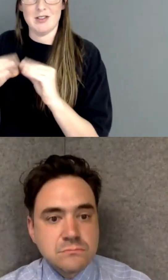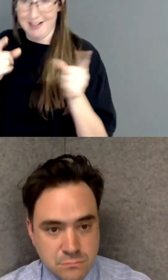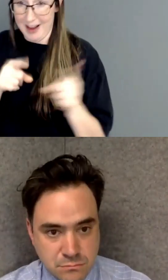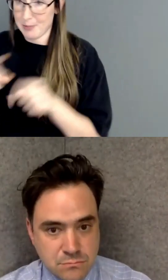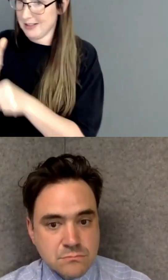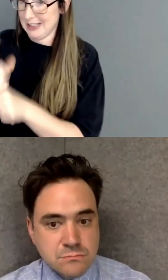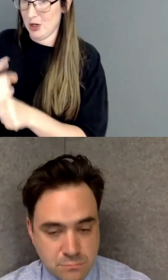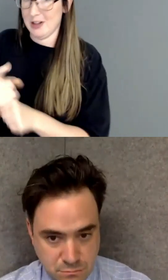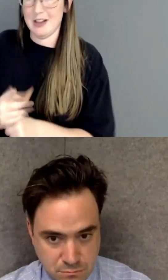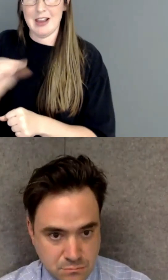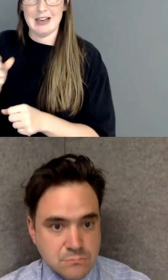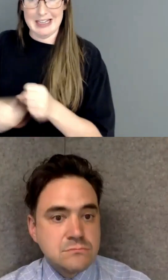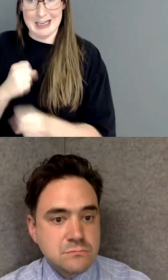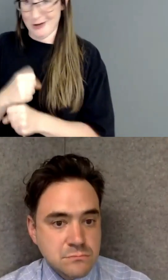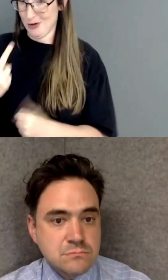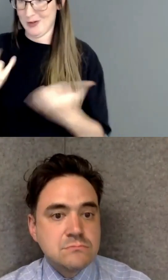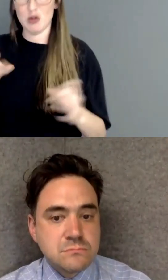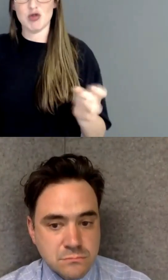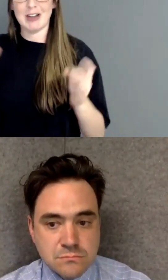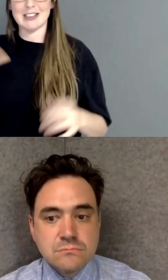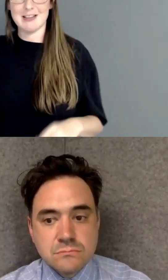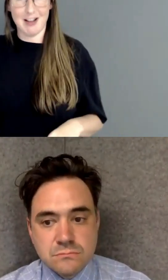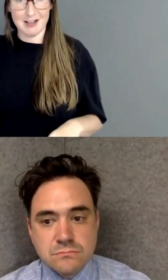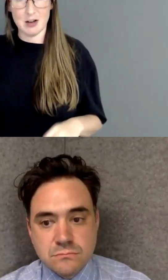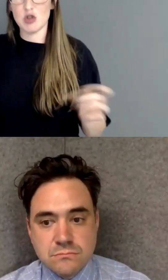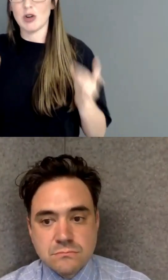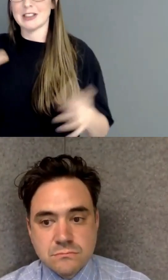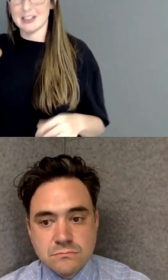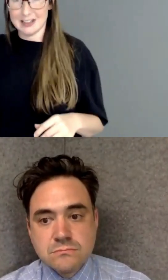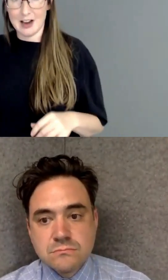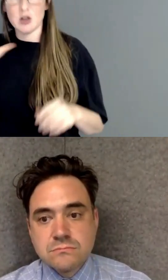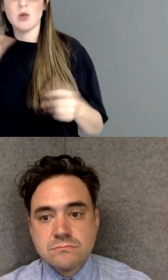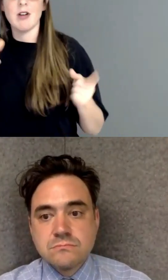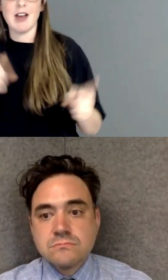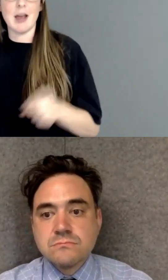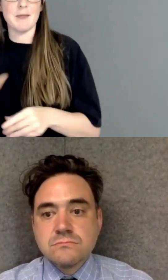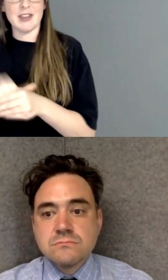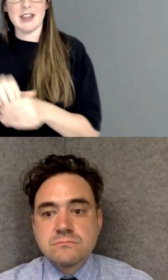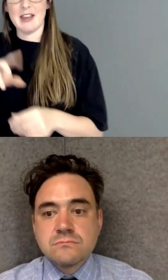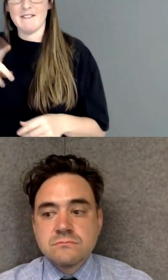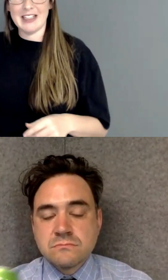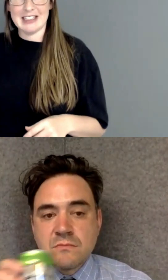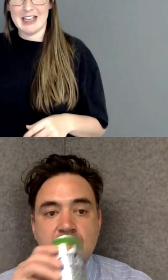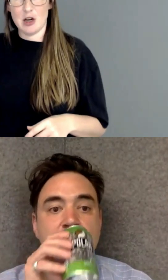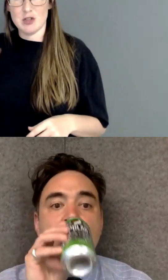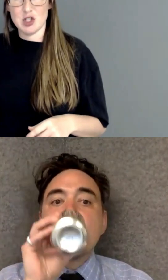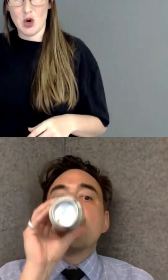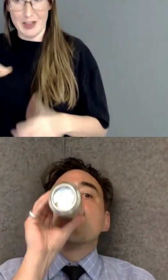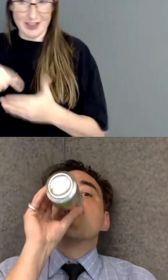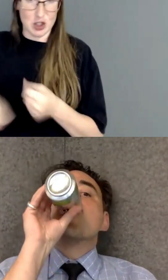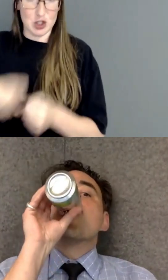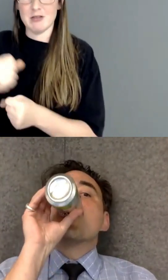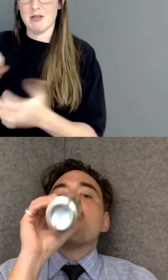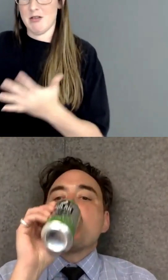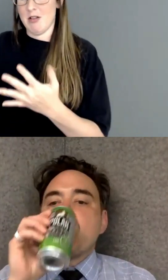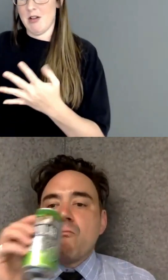yearly basis, and it's at year 2 right now, CrisisCon. CrisisCon is going to be taking place in Phoenix, Arizona this year in the middle of